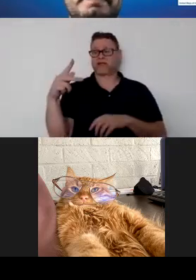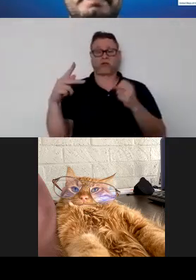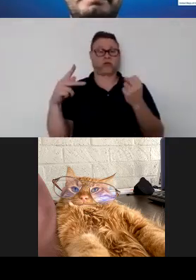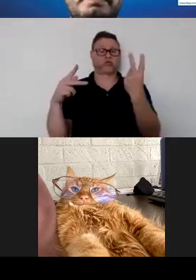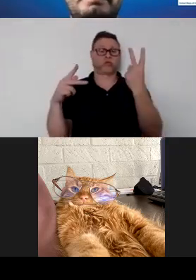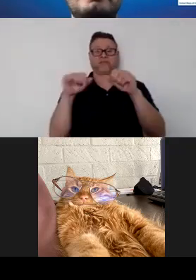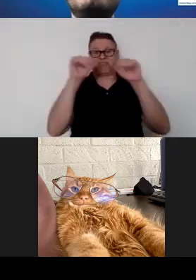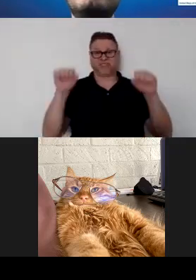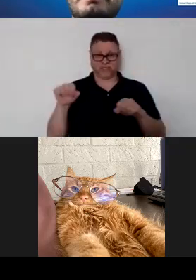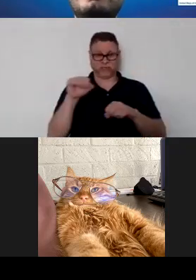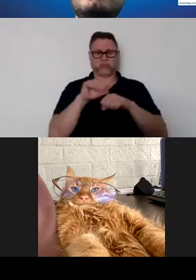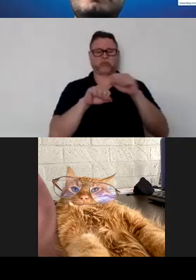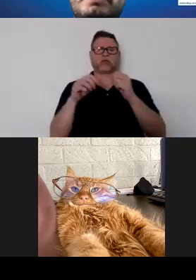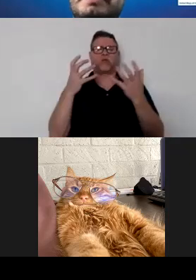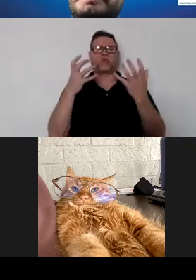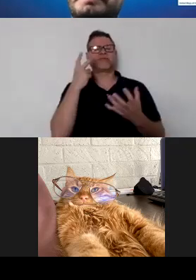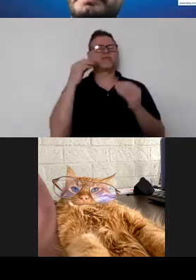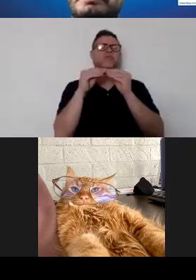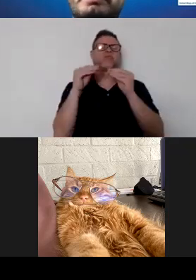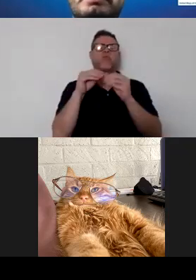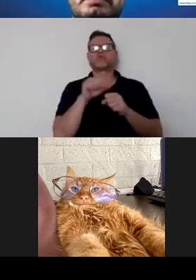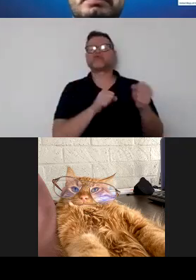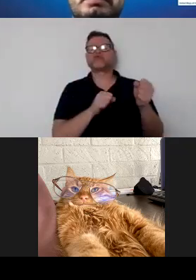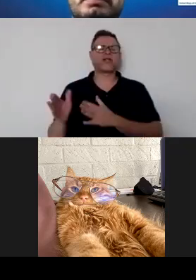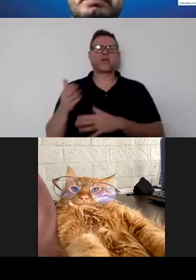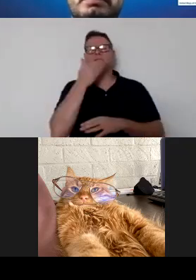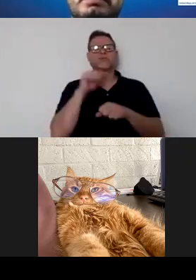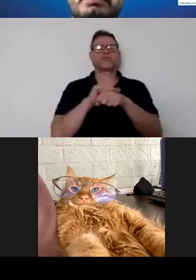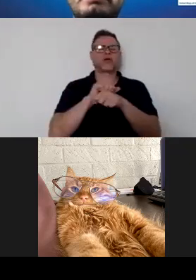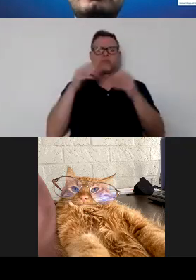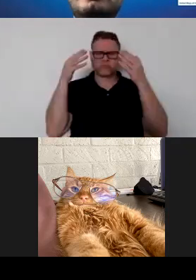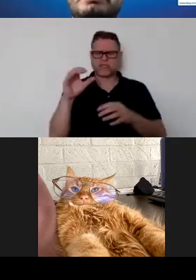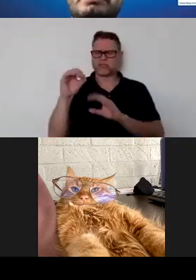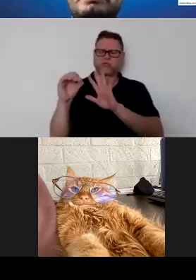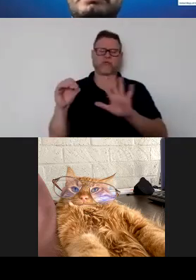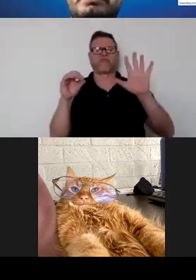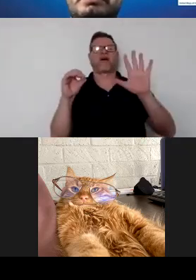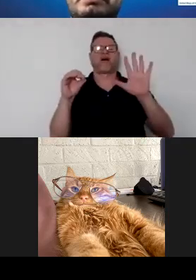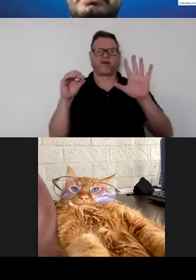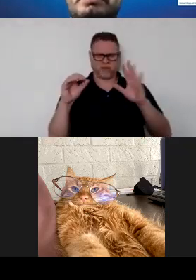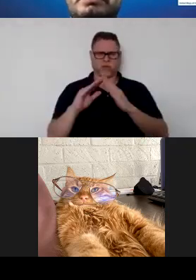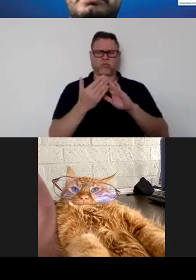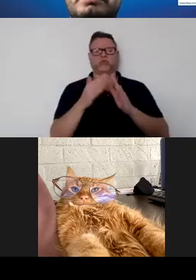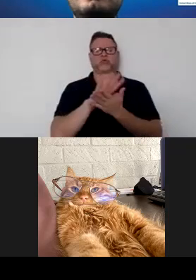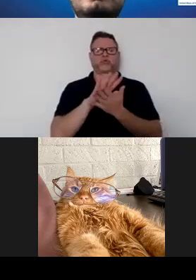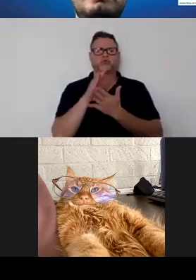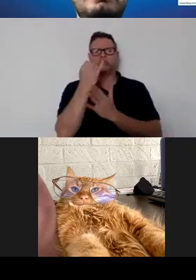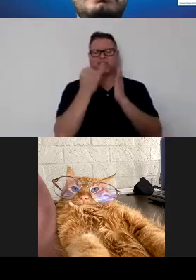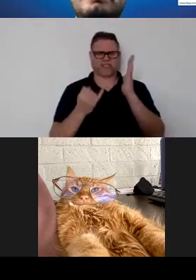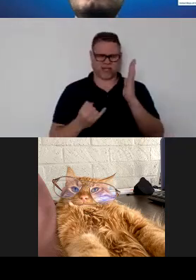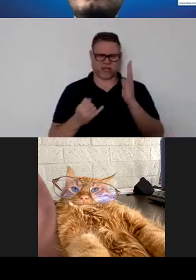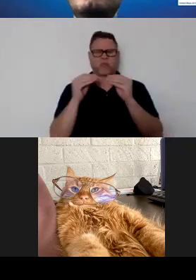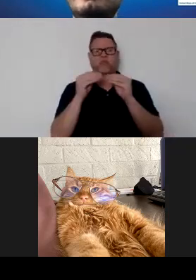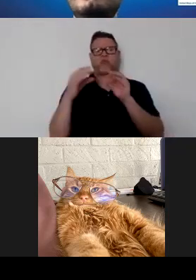and structure. I'd love to see more strategies and best practices for assuring a focus on 0 to 5 in the community schools design. I guess more of